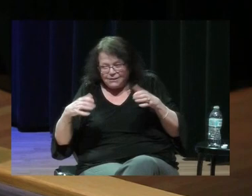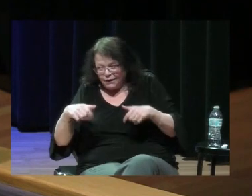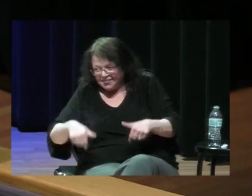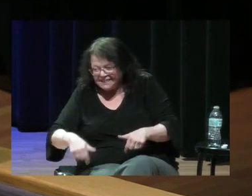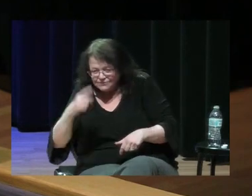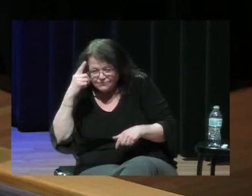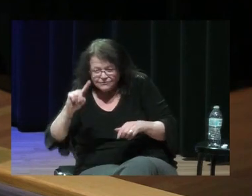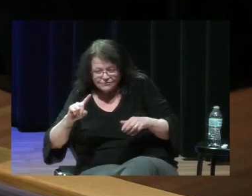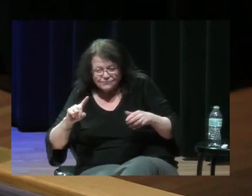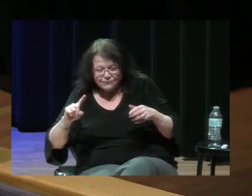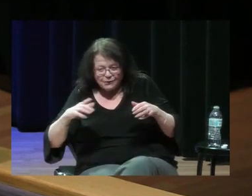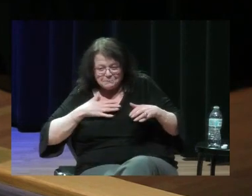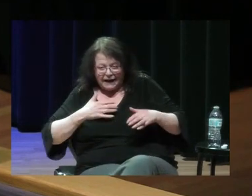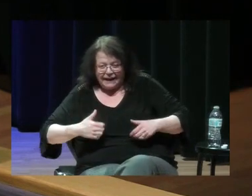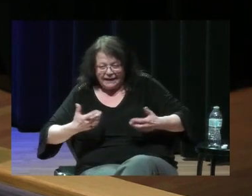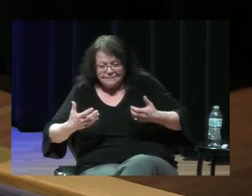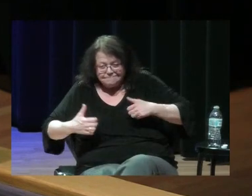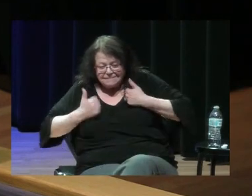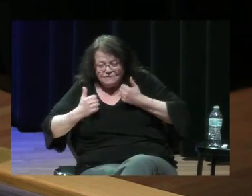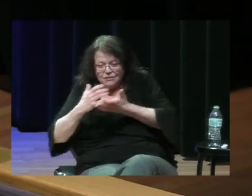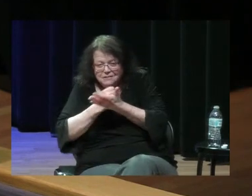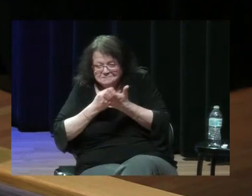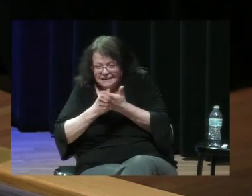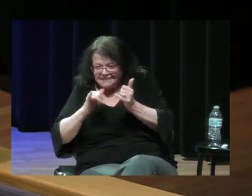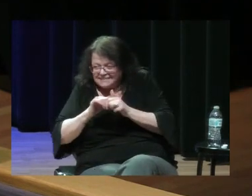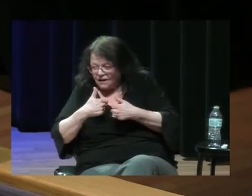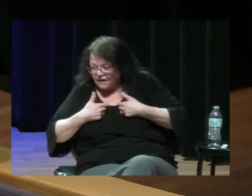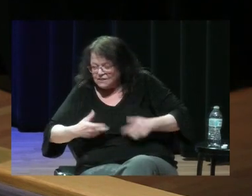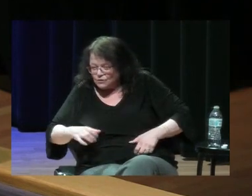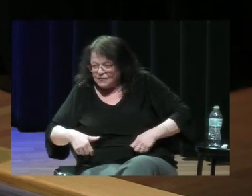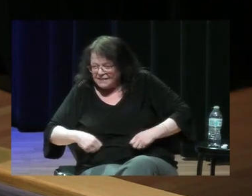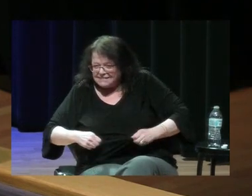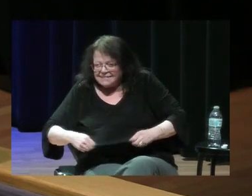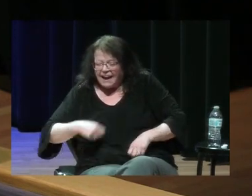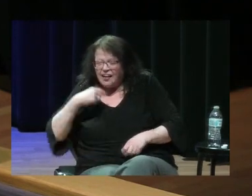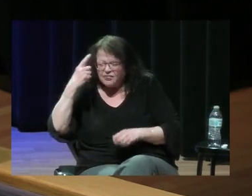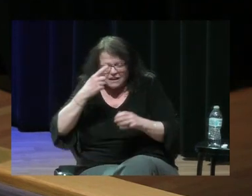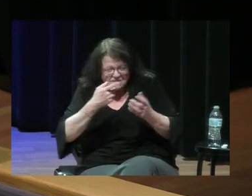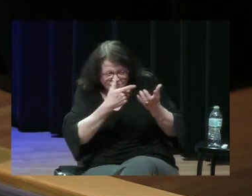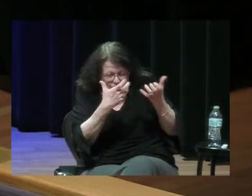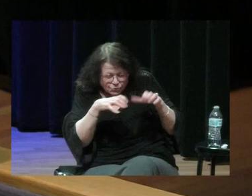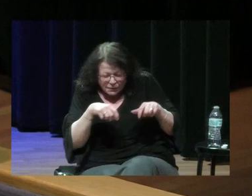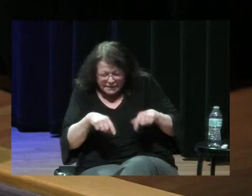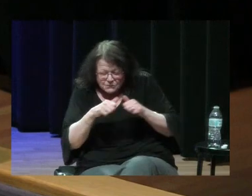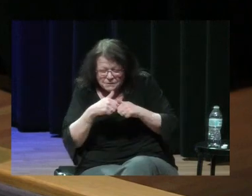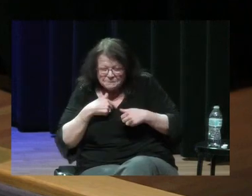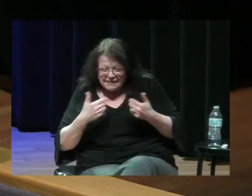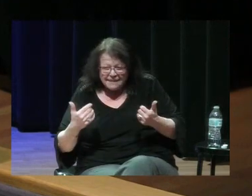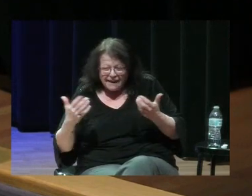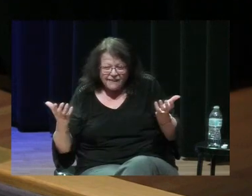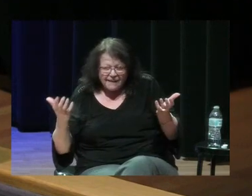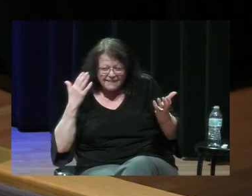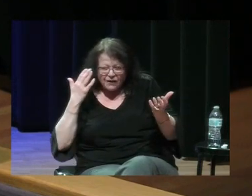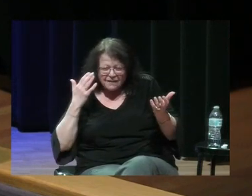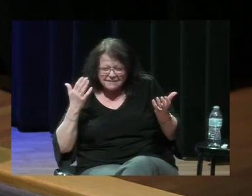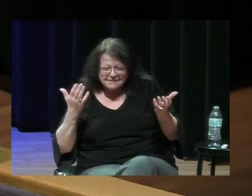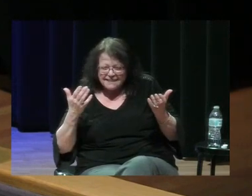So I responded, do you want to do this with me now? Because I just wanted to see Taylor Swift in concert and I'm feeling very